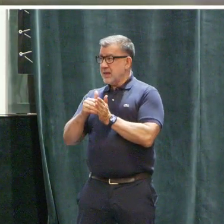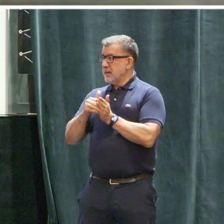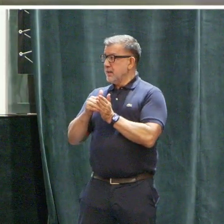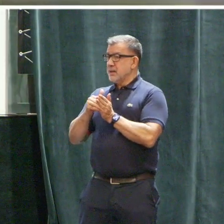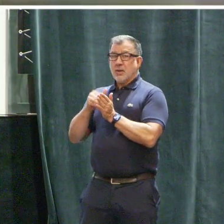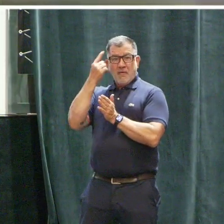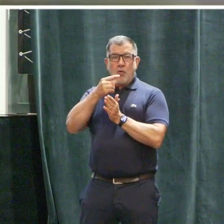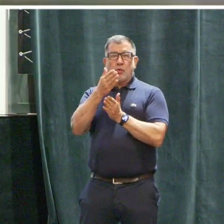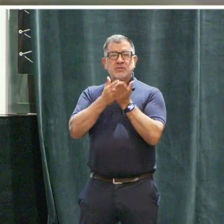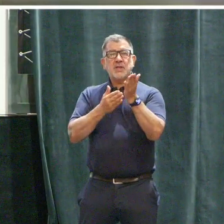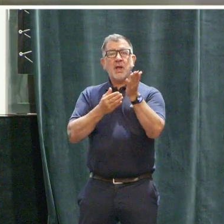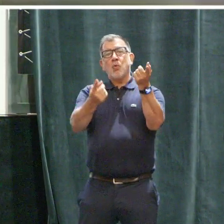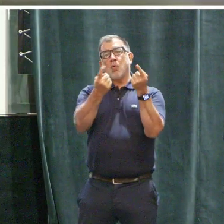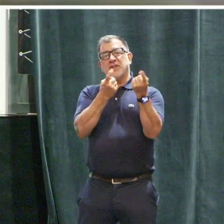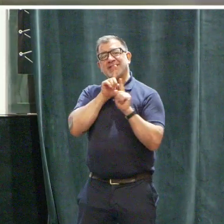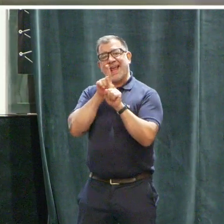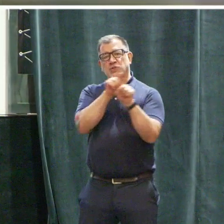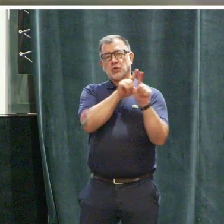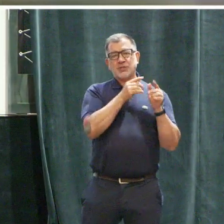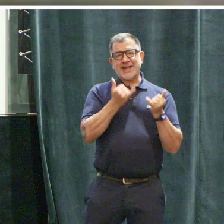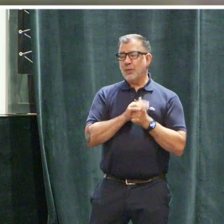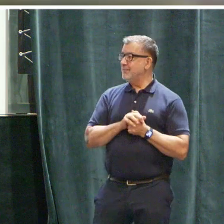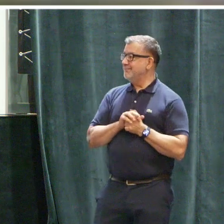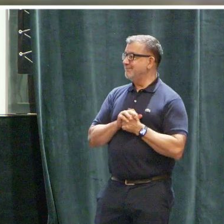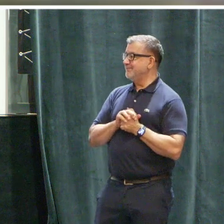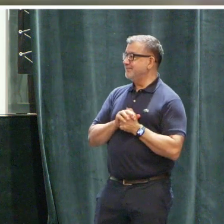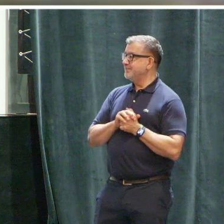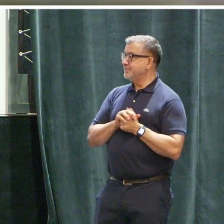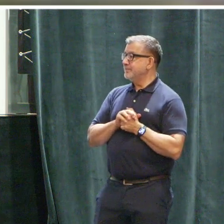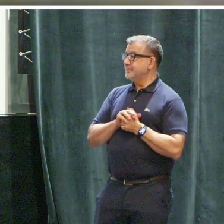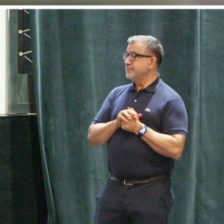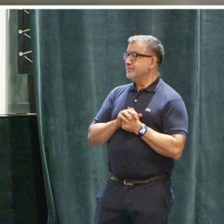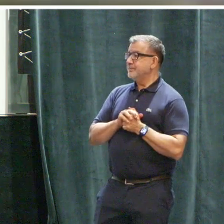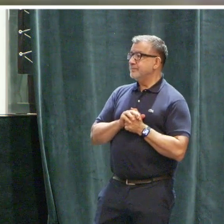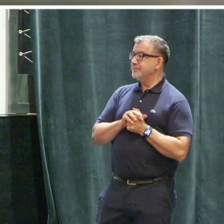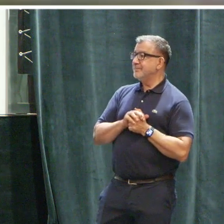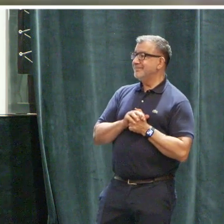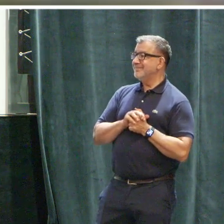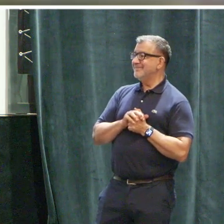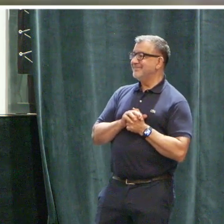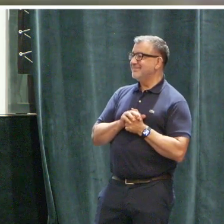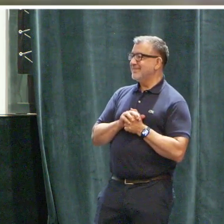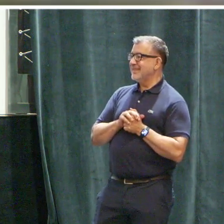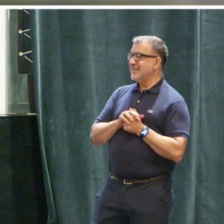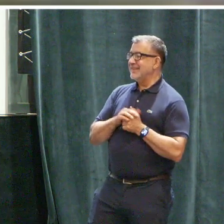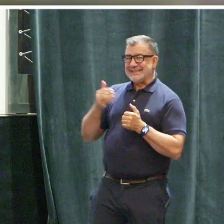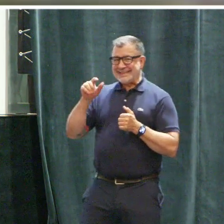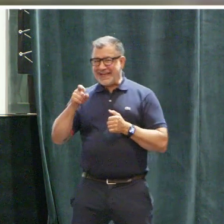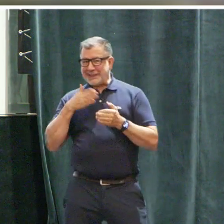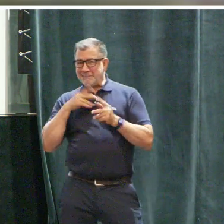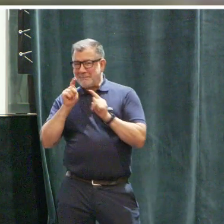some Q&A. Thank you, Gwen. Could I get my team pal